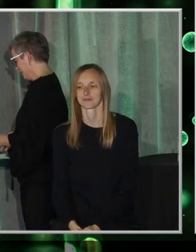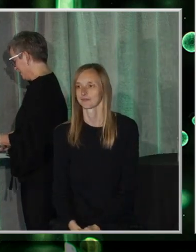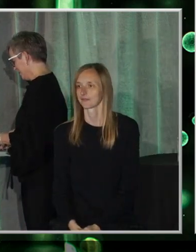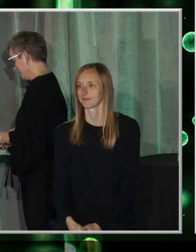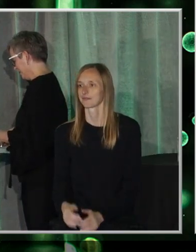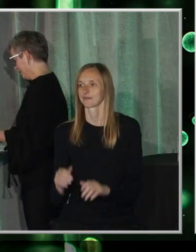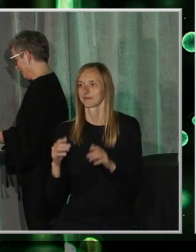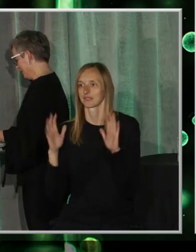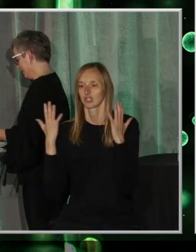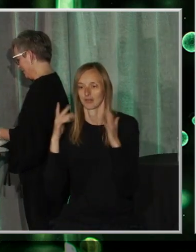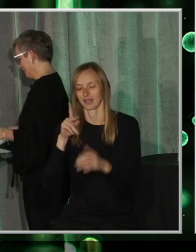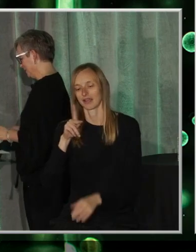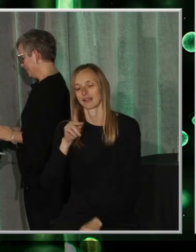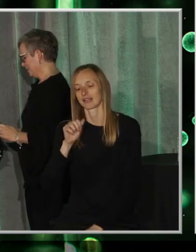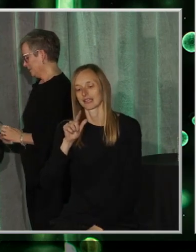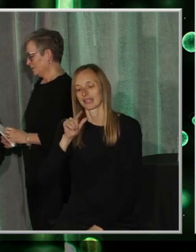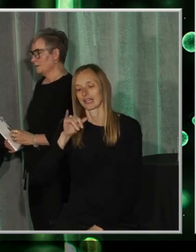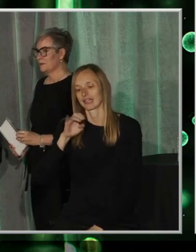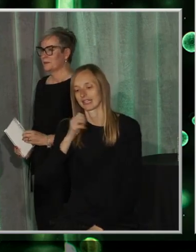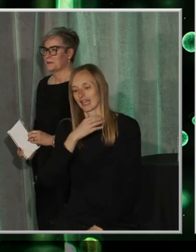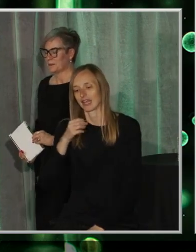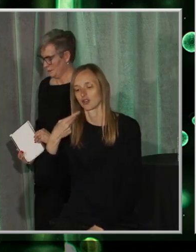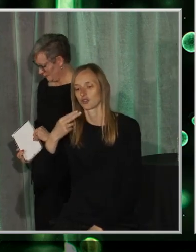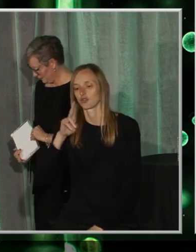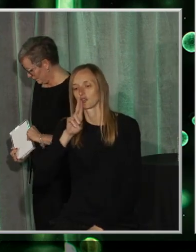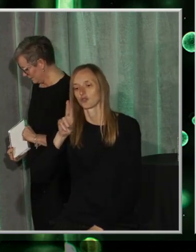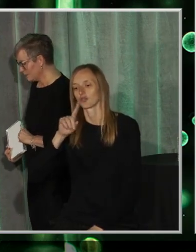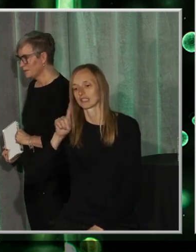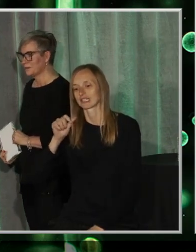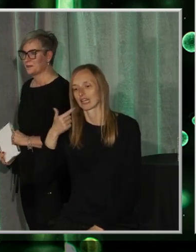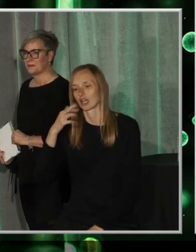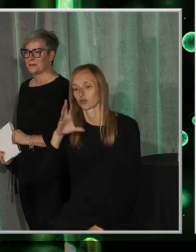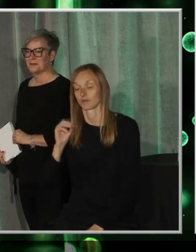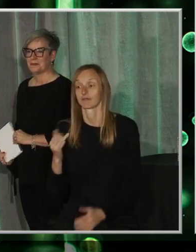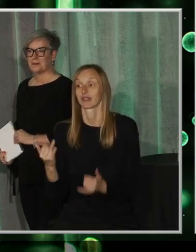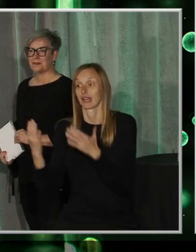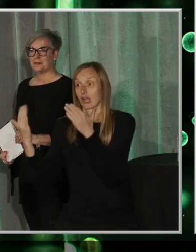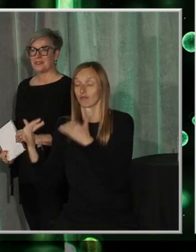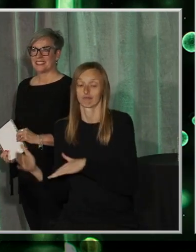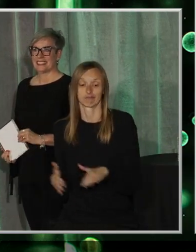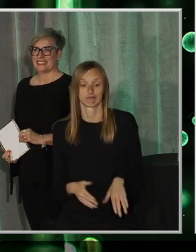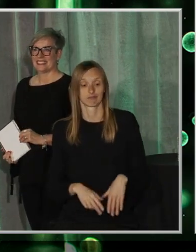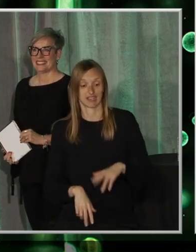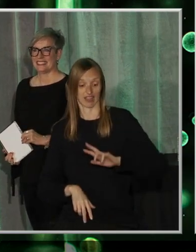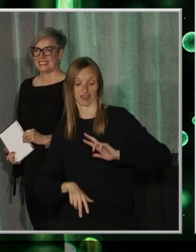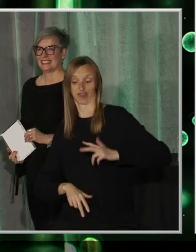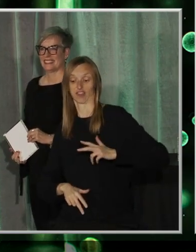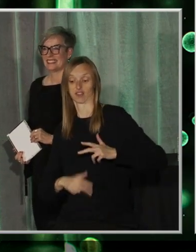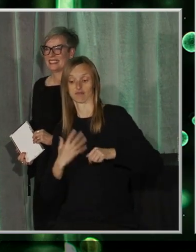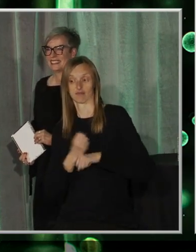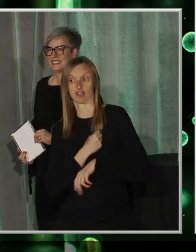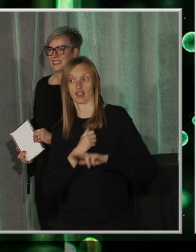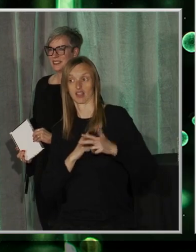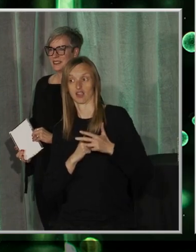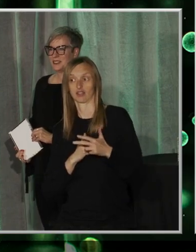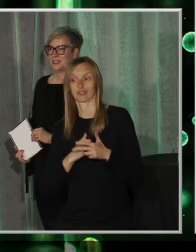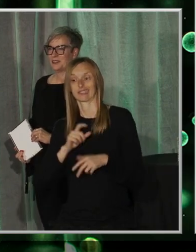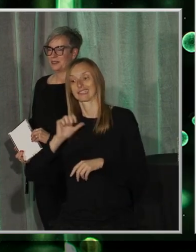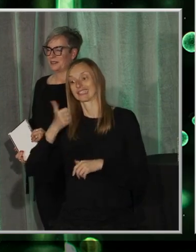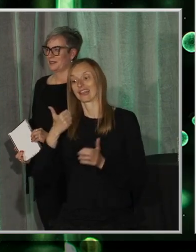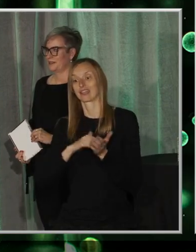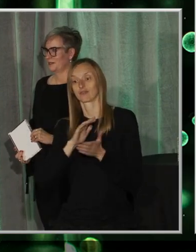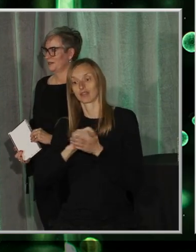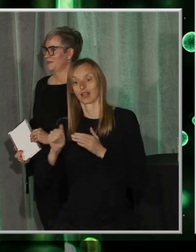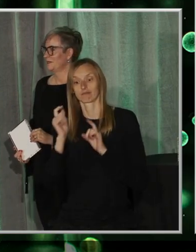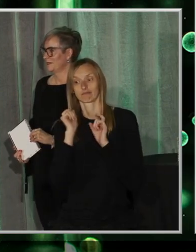Congratulations, Kalia and Huzagro. And now it's time to name our third place winner, the winner of